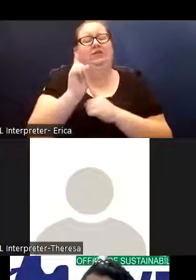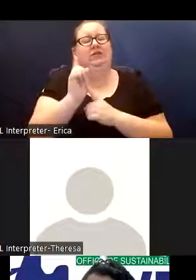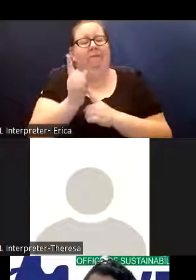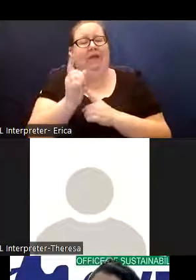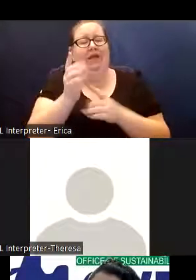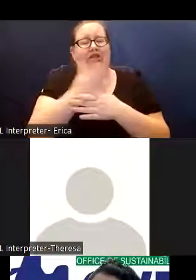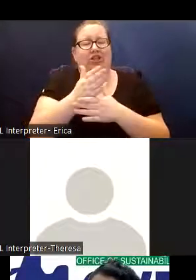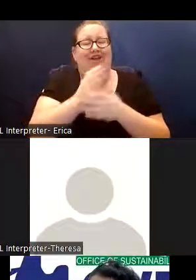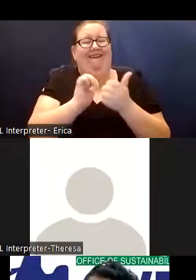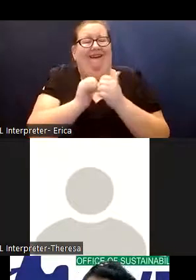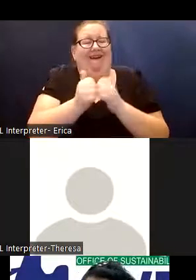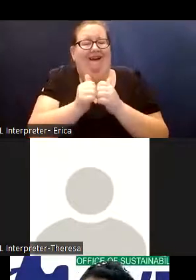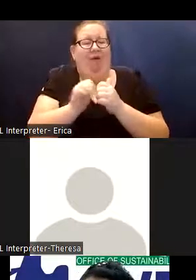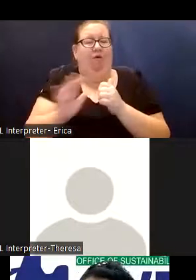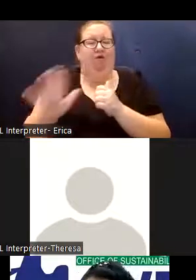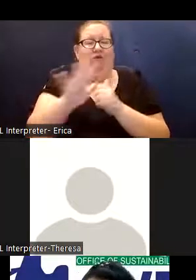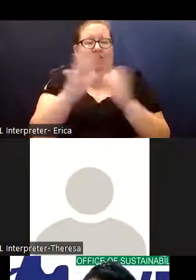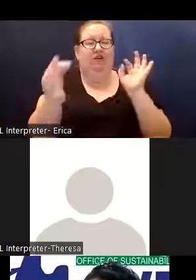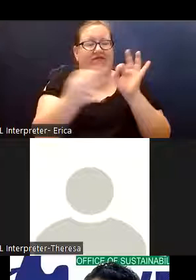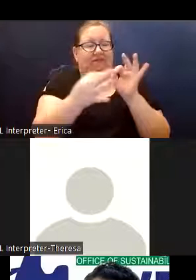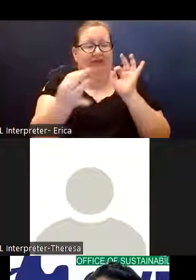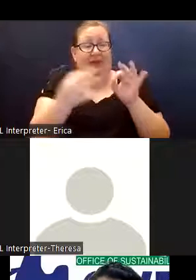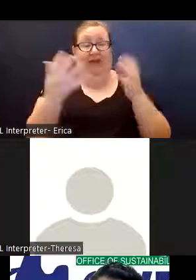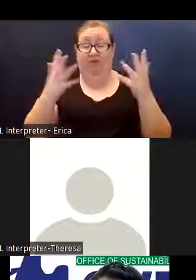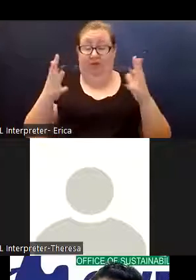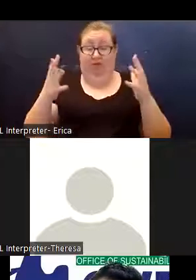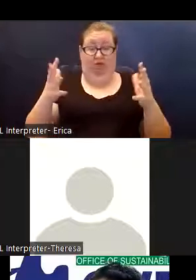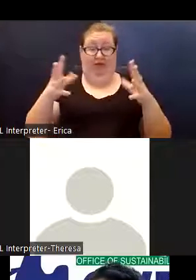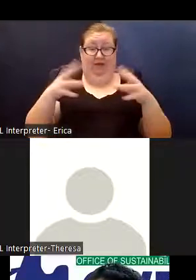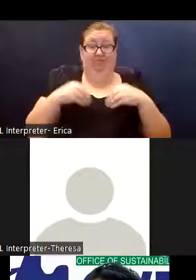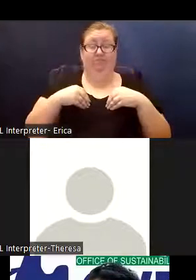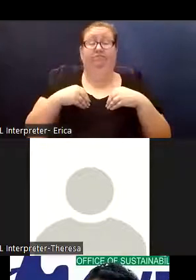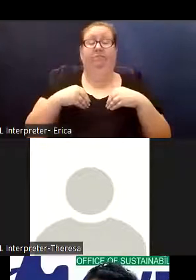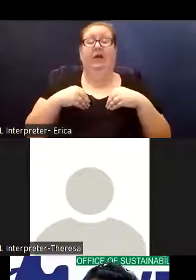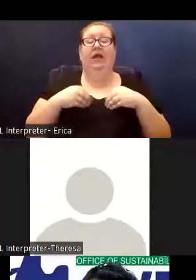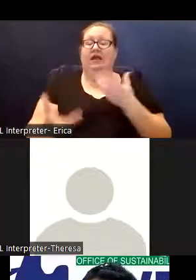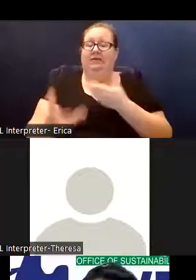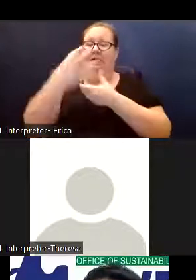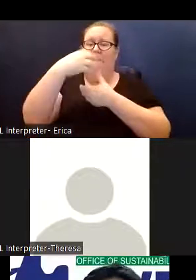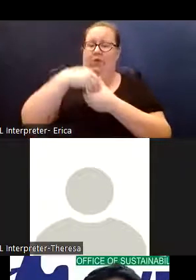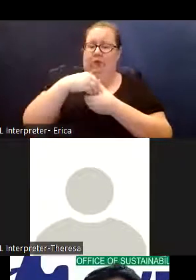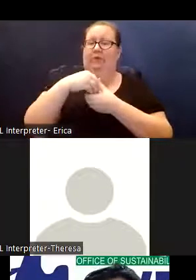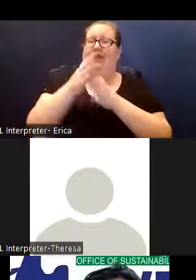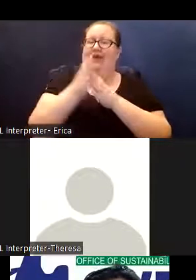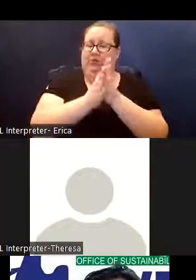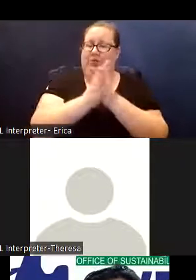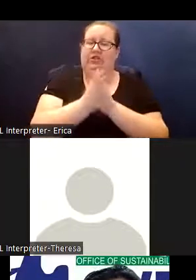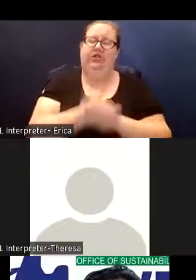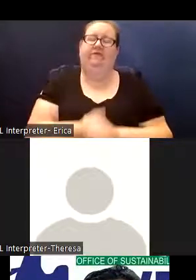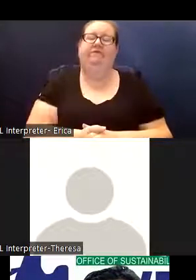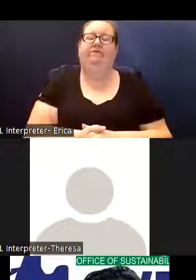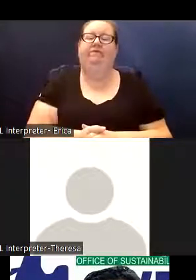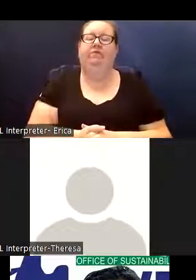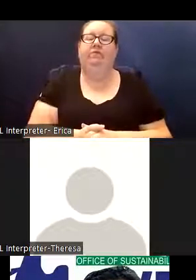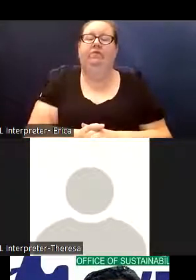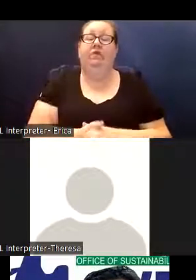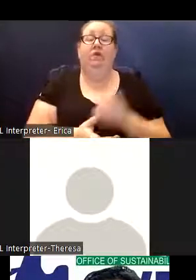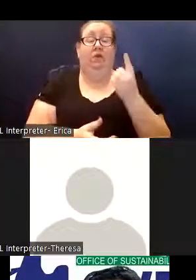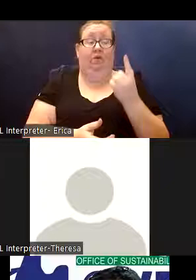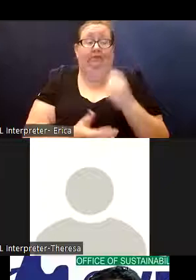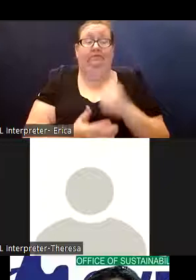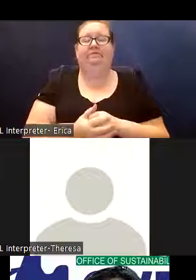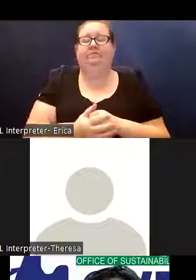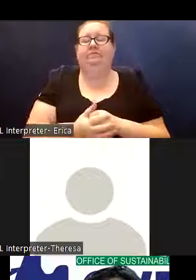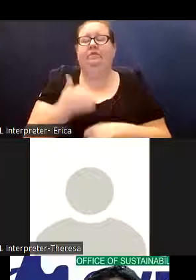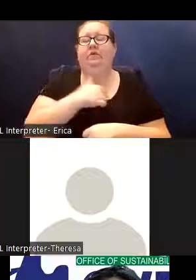the ways in which the feedback that we've received already has been incorporated into our initiative. One is that we